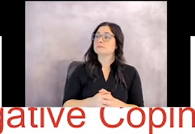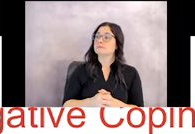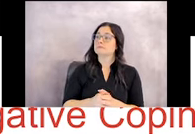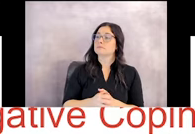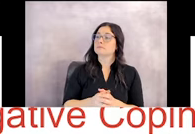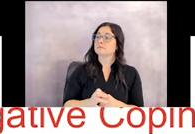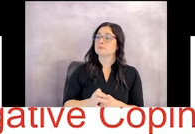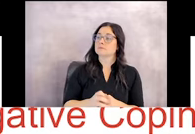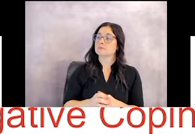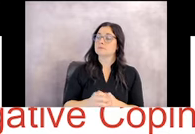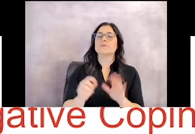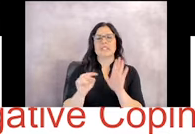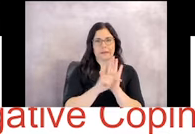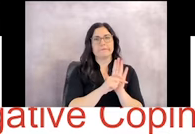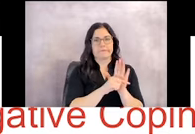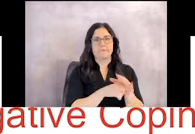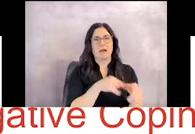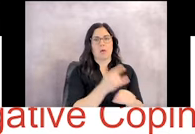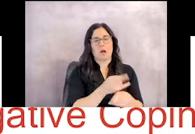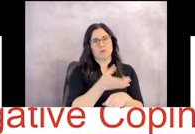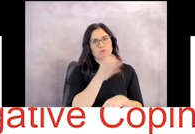That's a negative one.